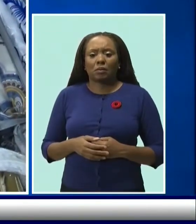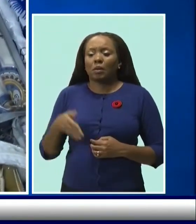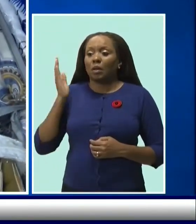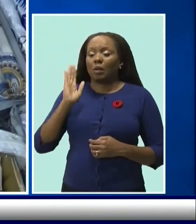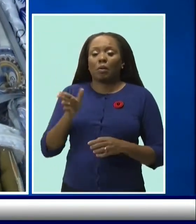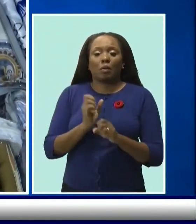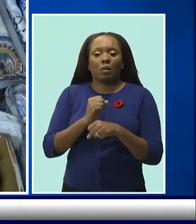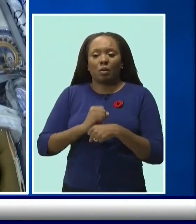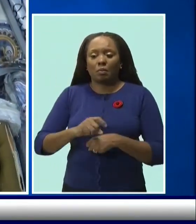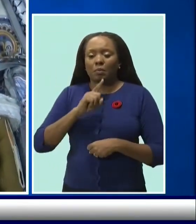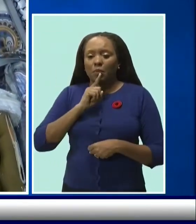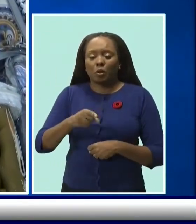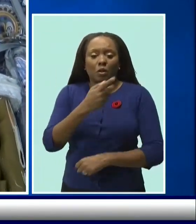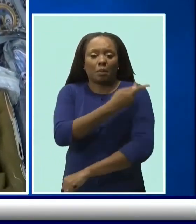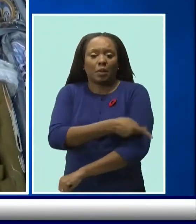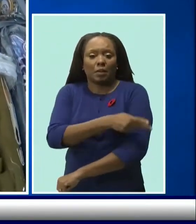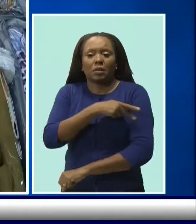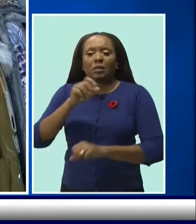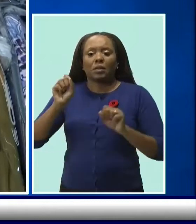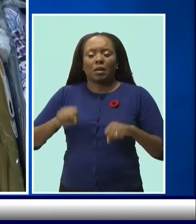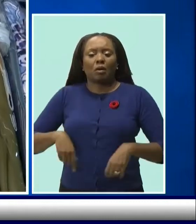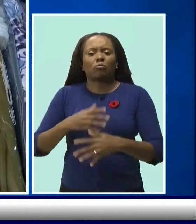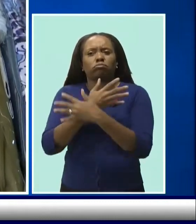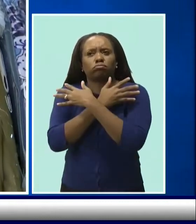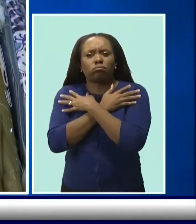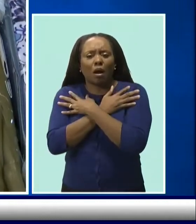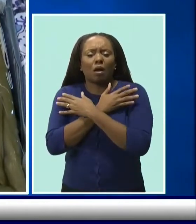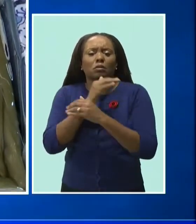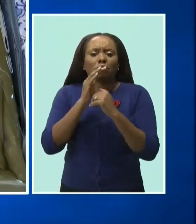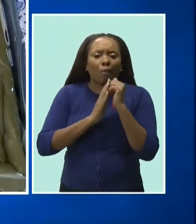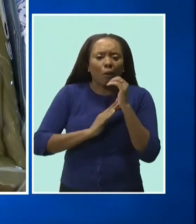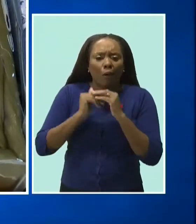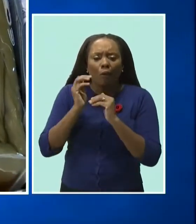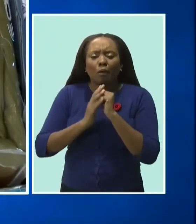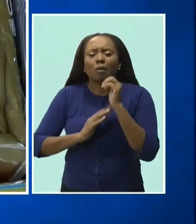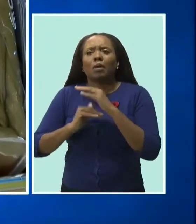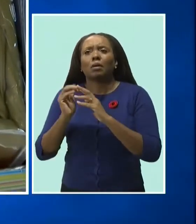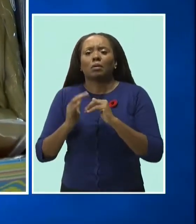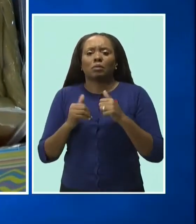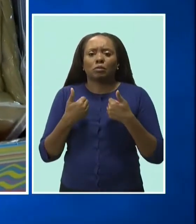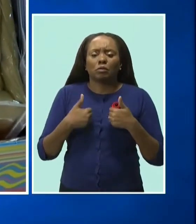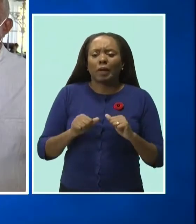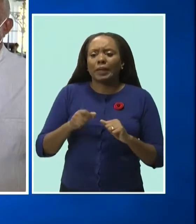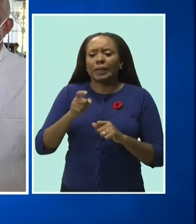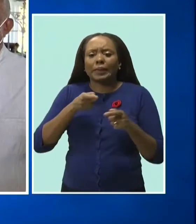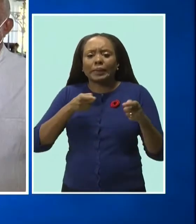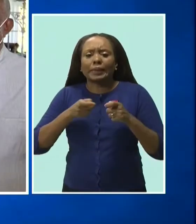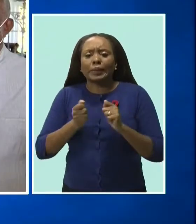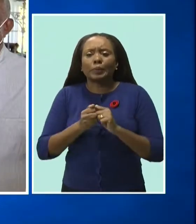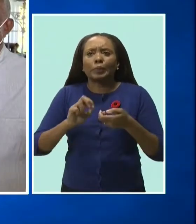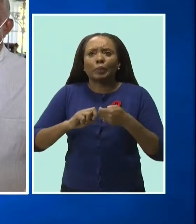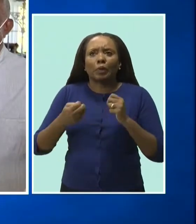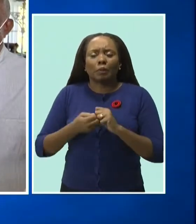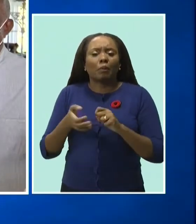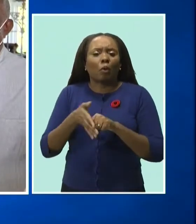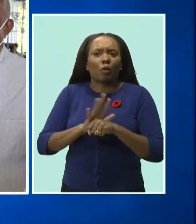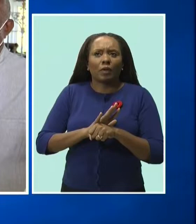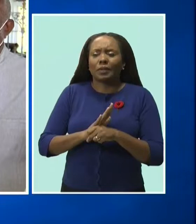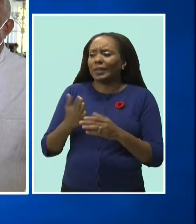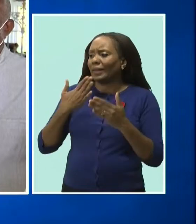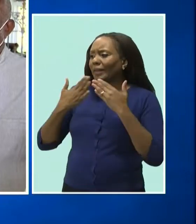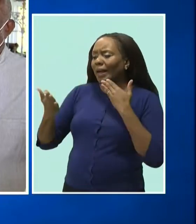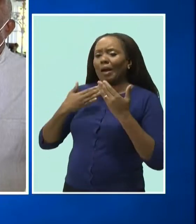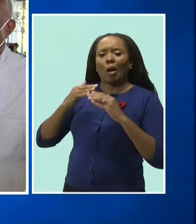that patients can rest comfortably, right, as we try to weather this storm ahead of us. So we want to say again, thank you to all the members